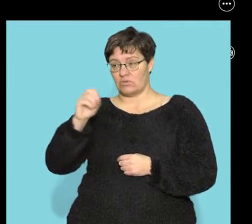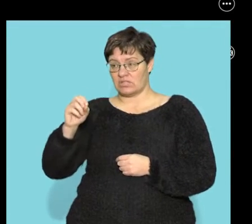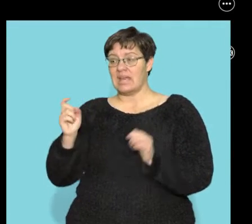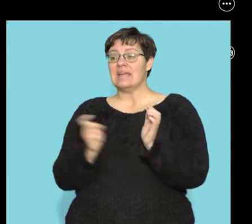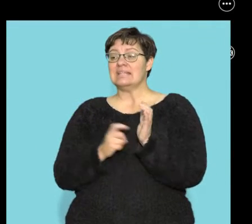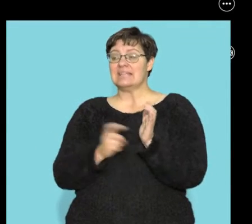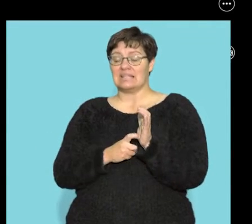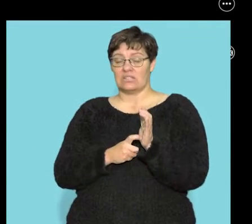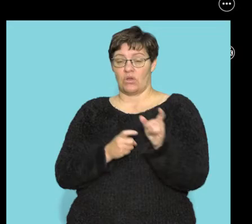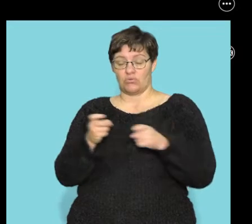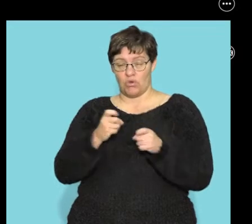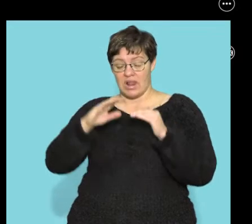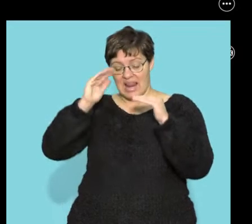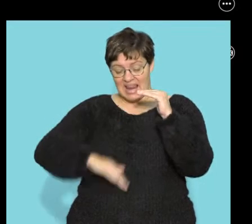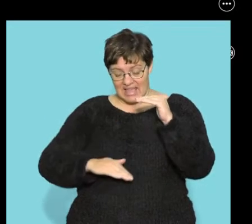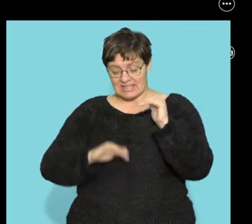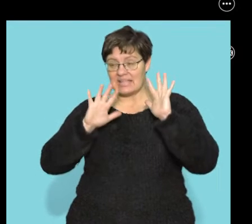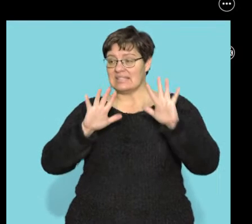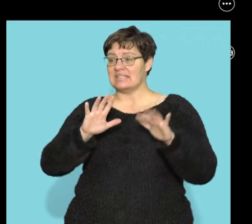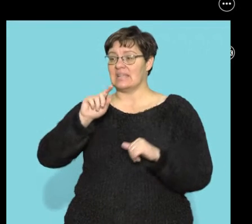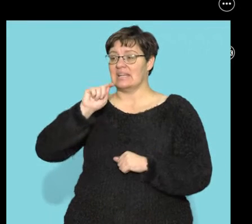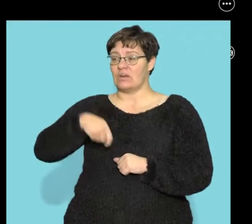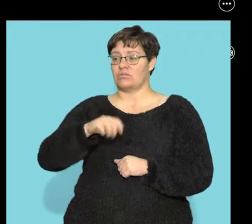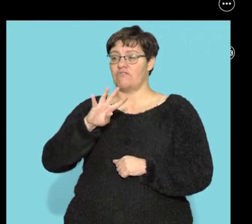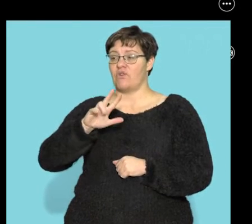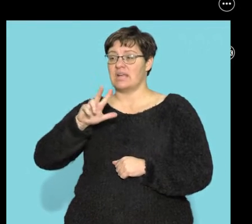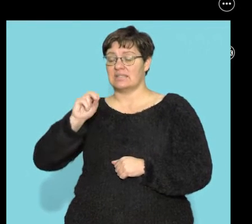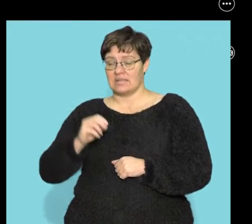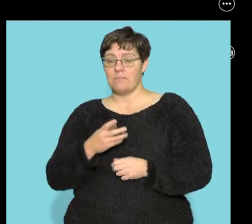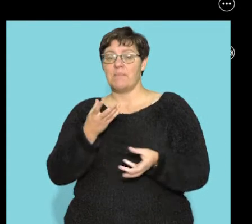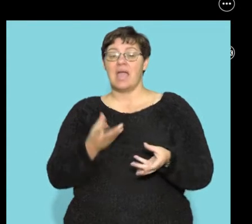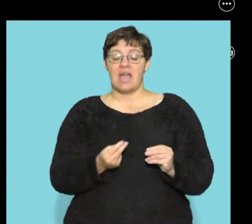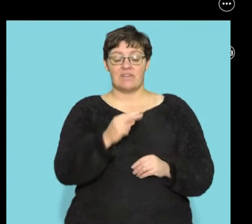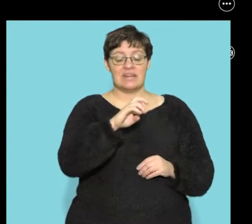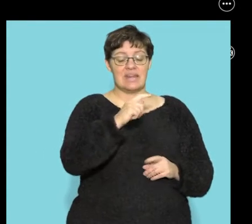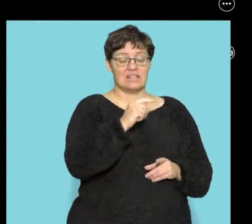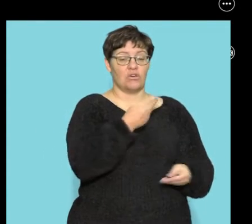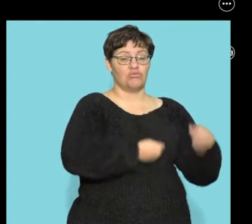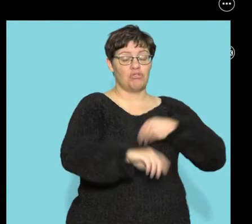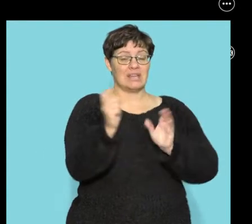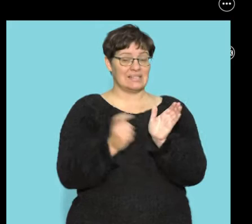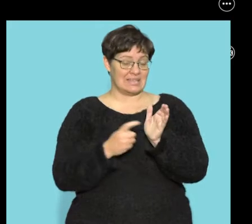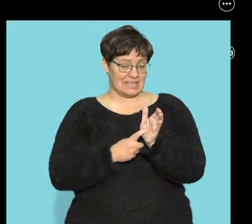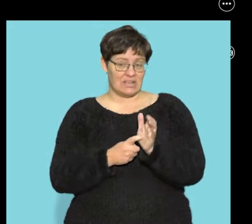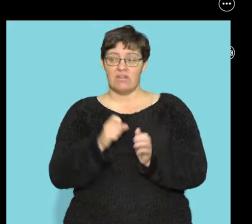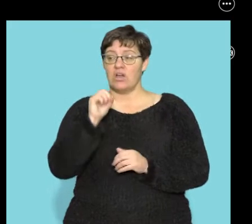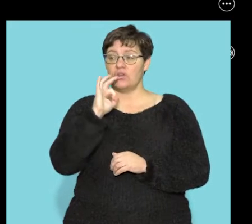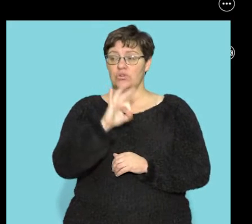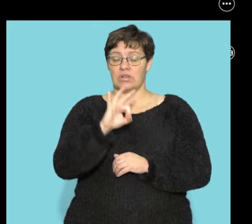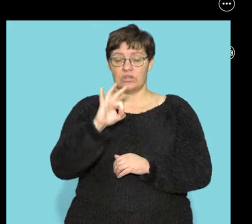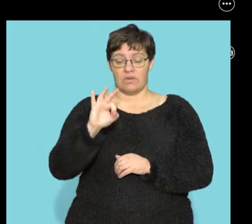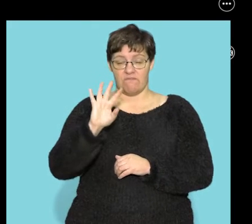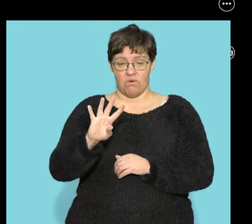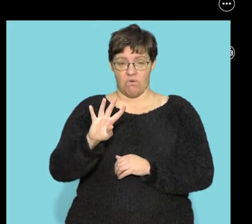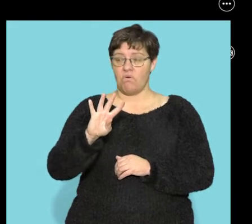control, less your provision of 10,480 to give you net trade debtors of